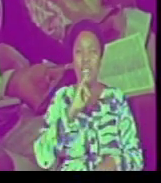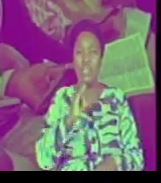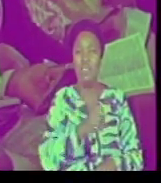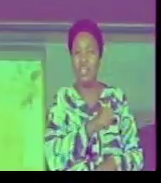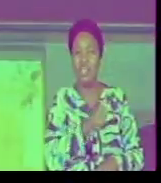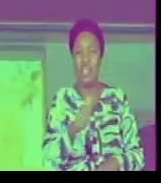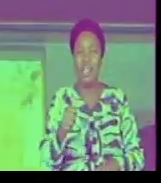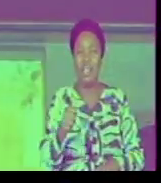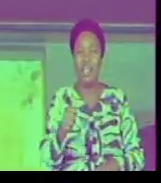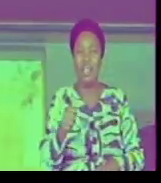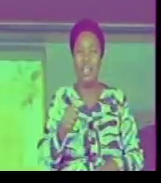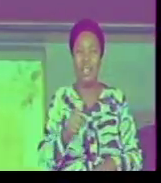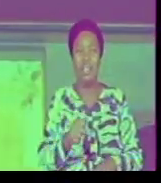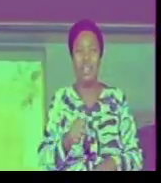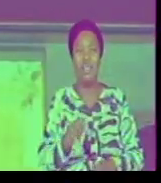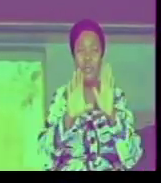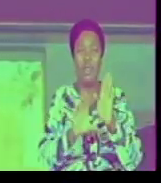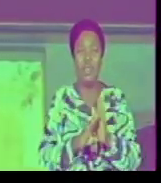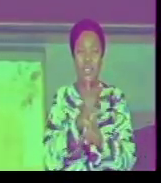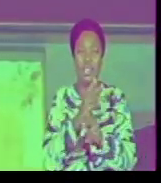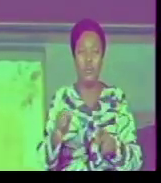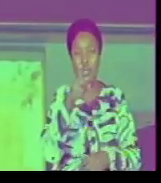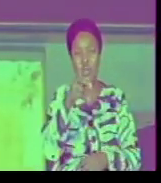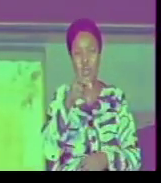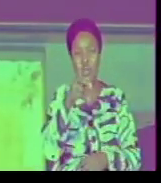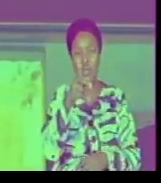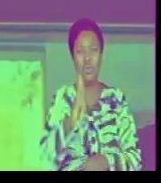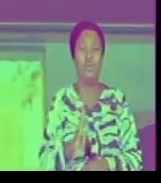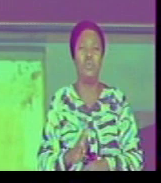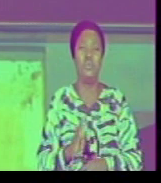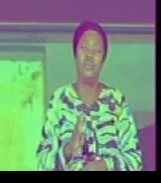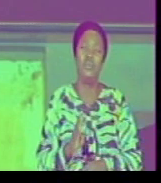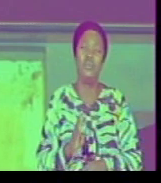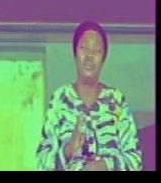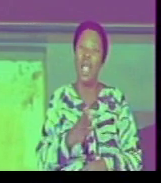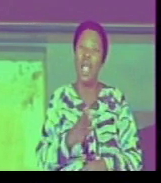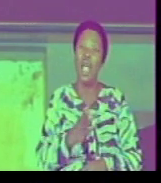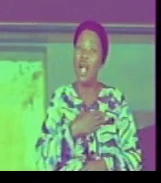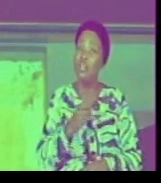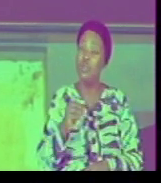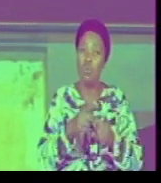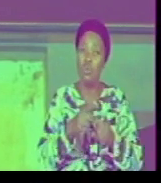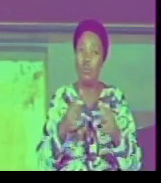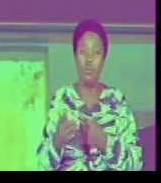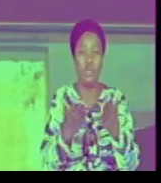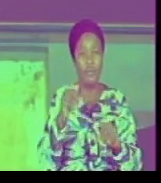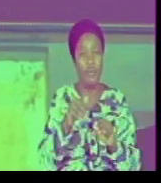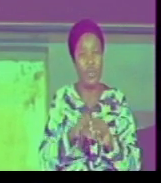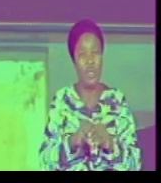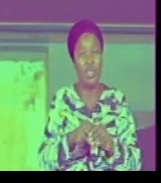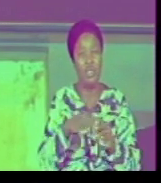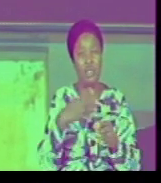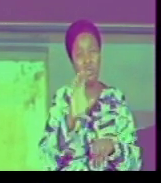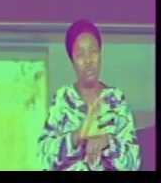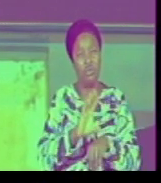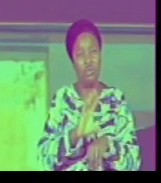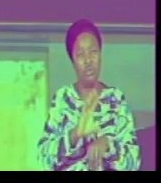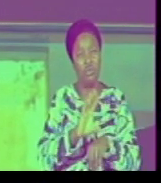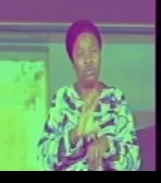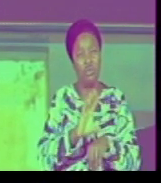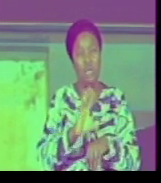And so when you come to serve in the church, when you come to serve the Almighty God